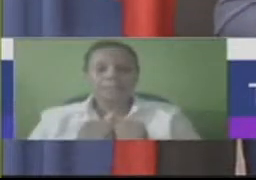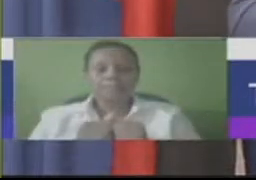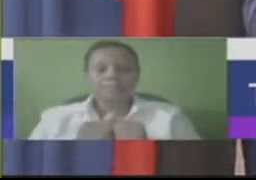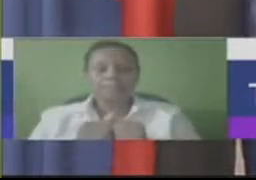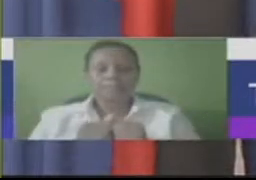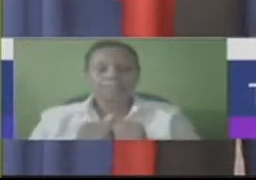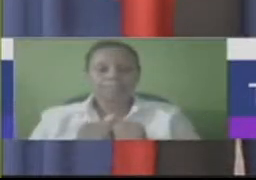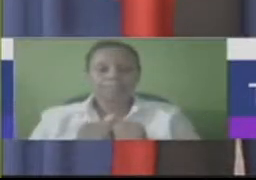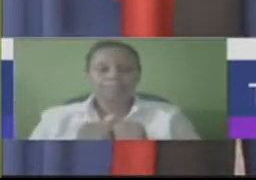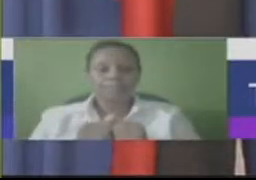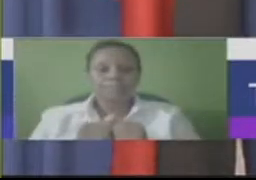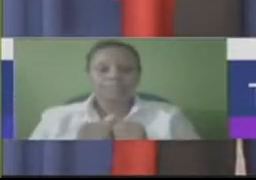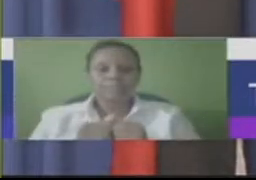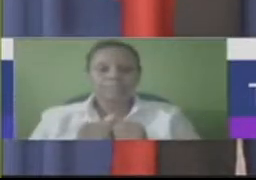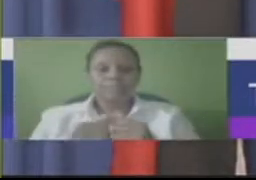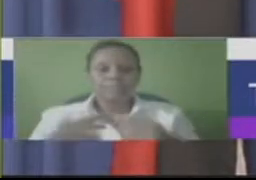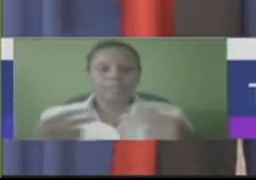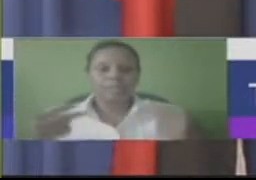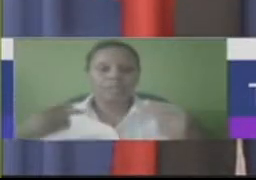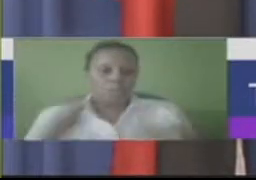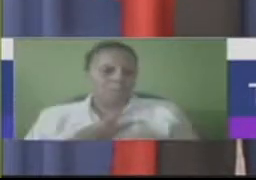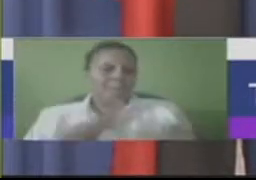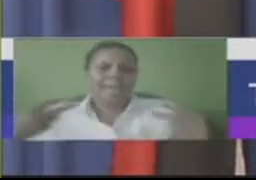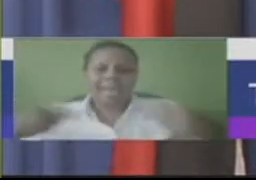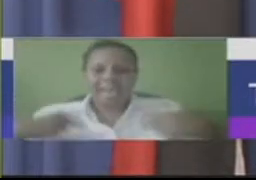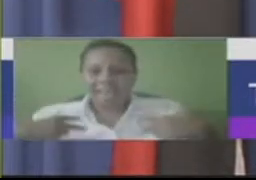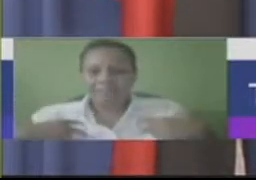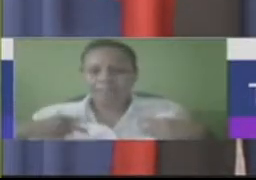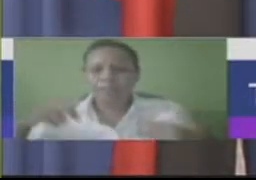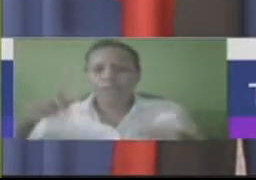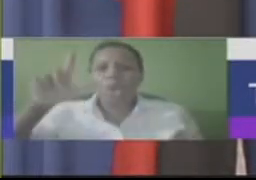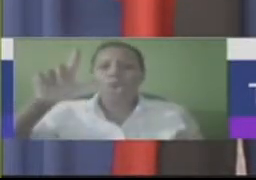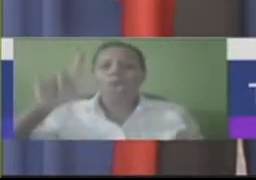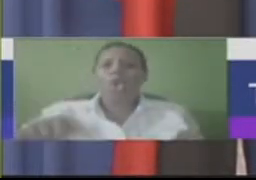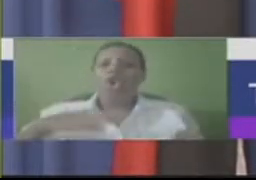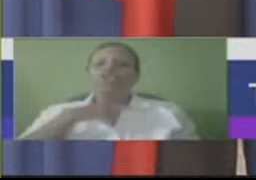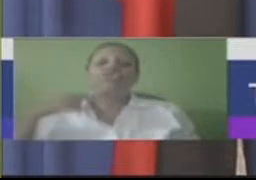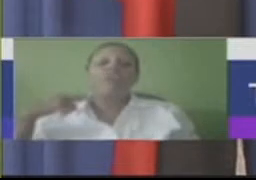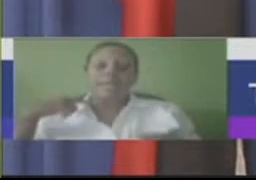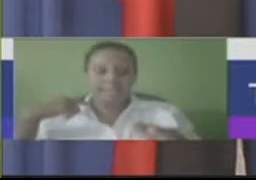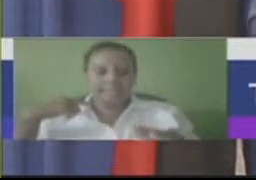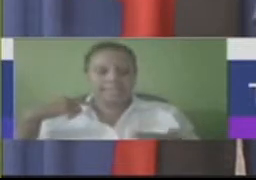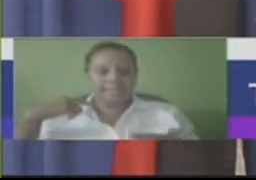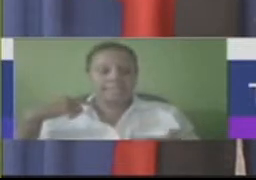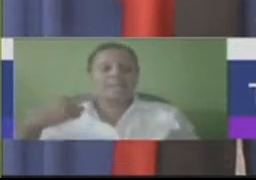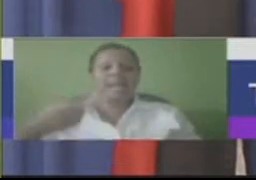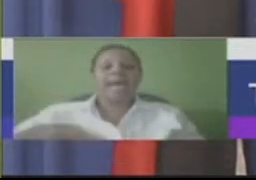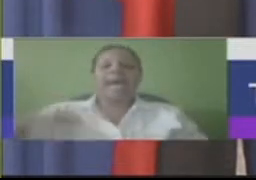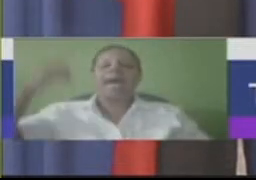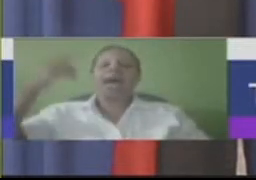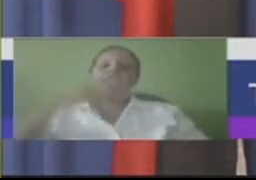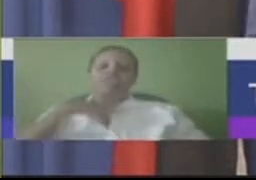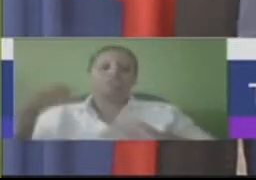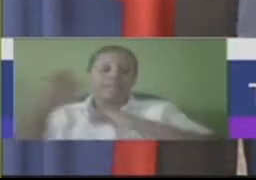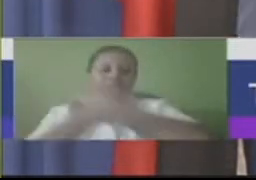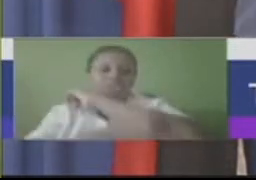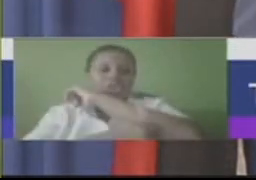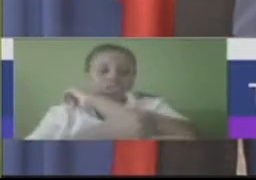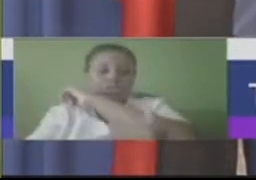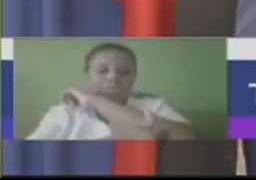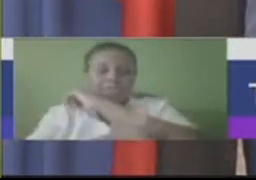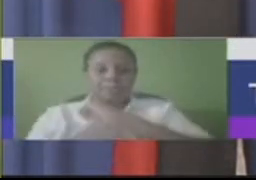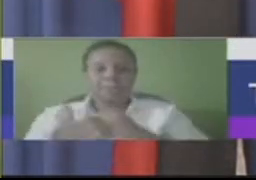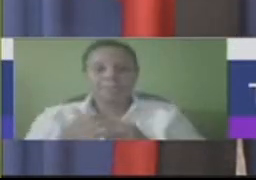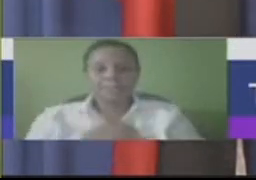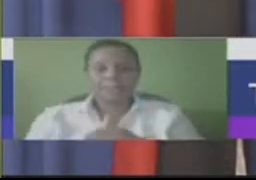categorization of low-risk and high-risk countries. But then we found that virtually there were so few